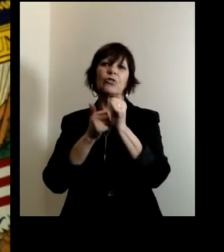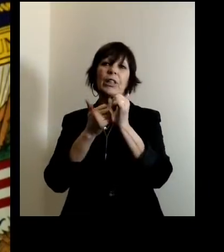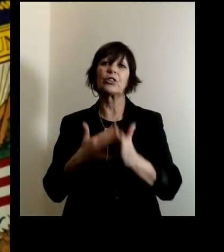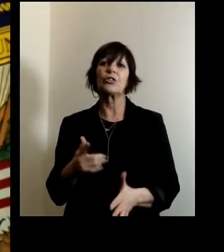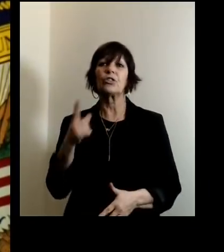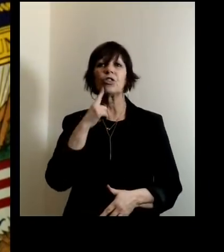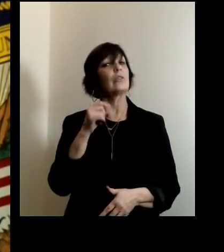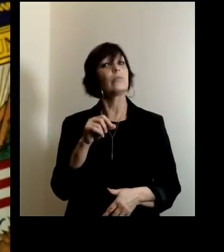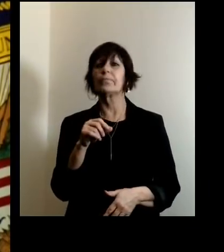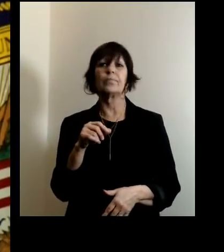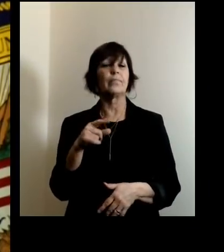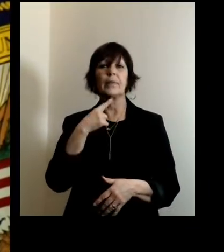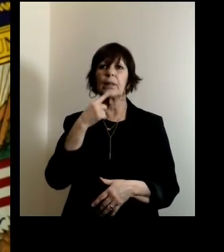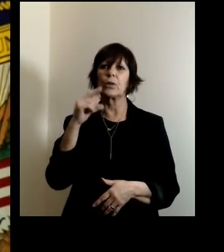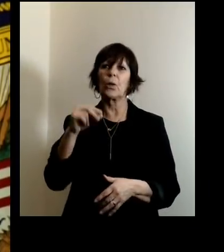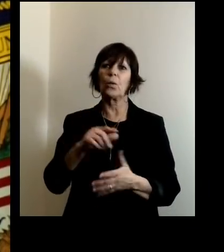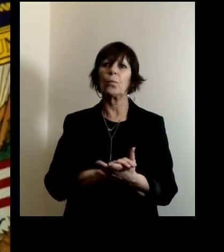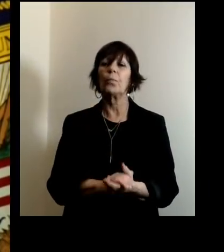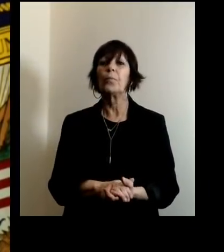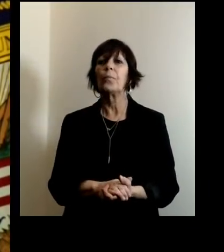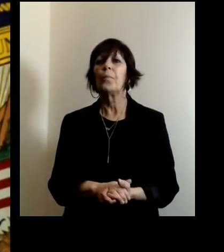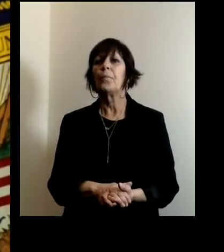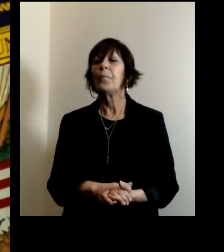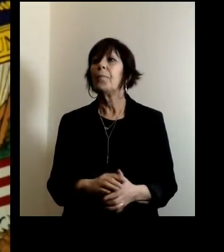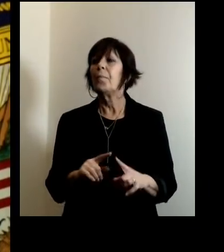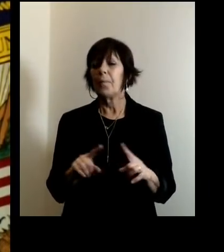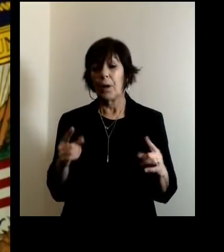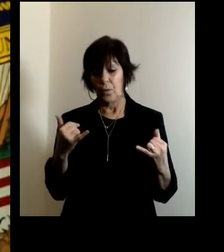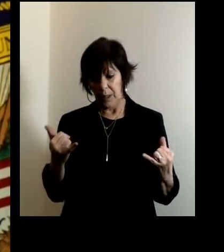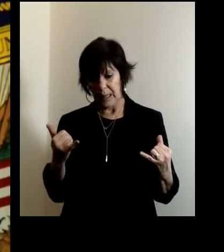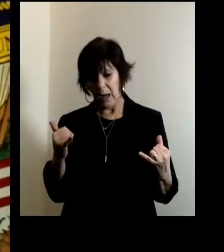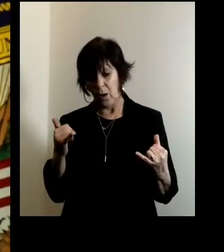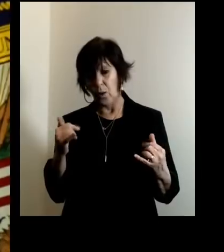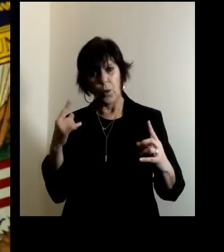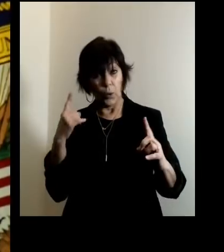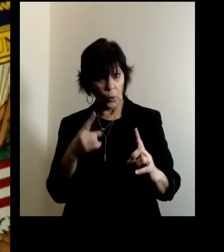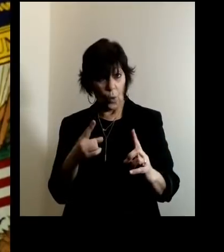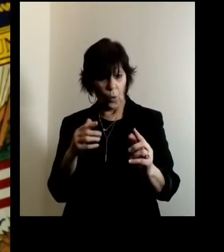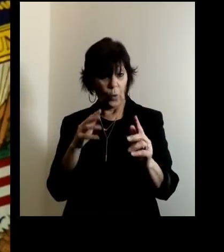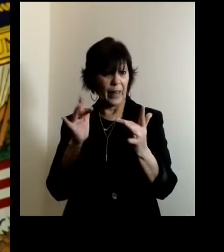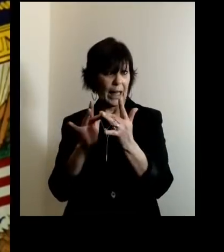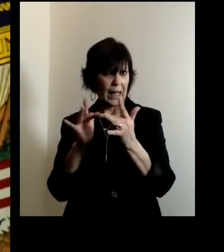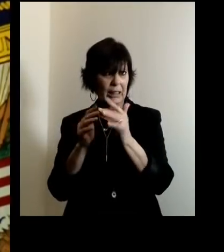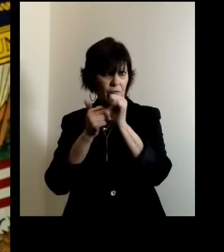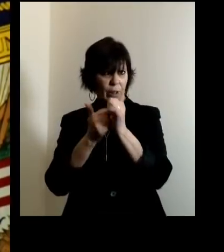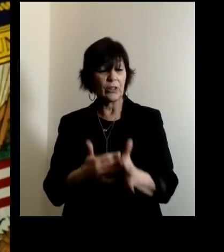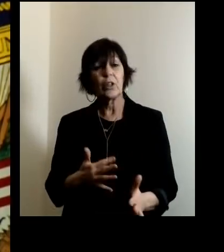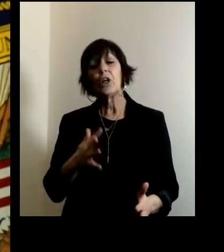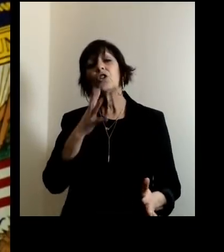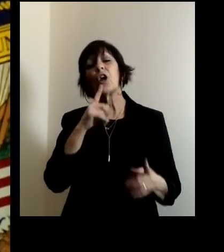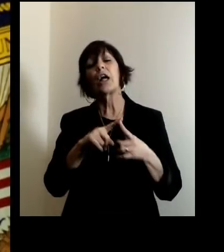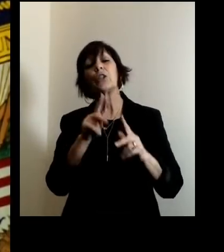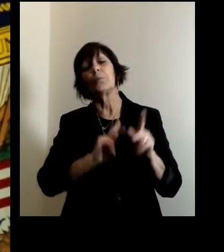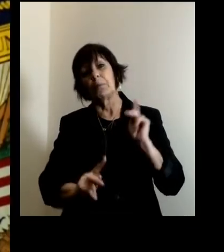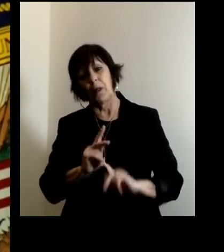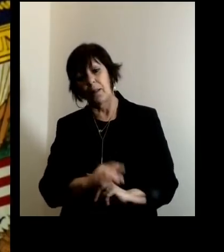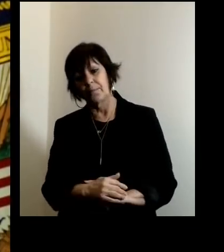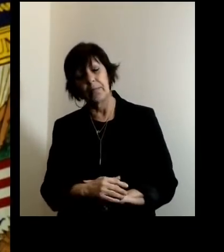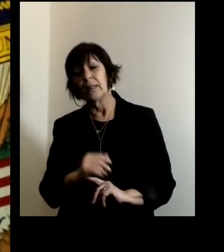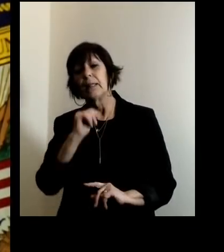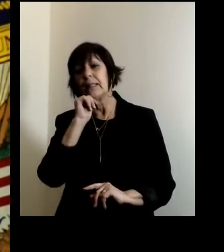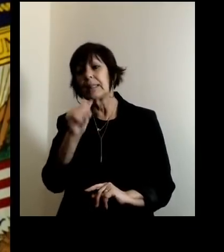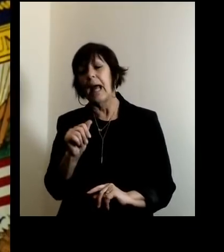Burstein's shaking her head no, but I know right now our number one goal with our contact tracers is to actually talk to individuals,